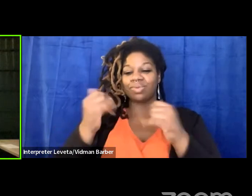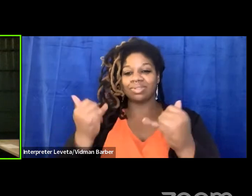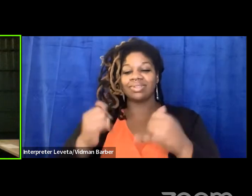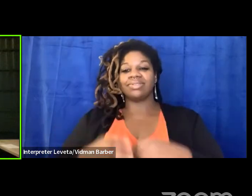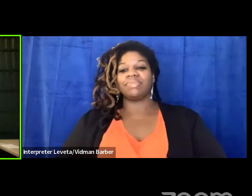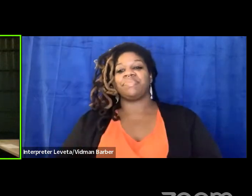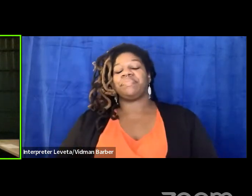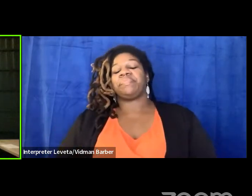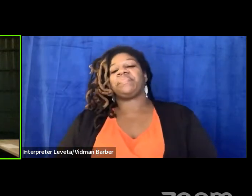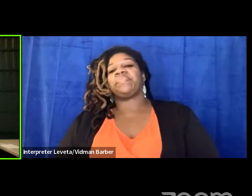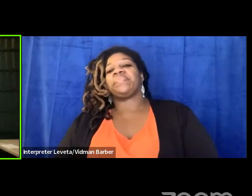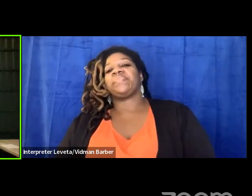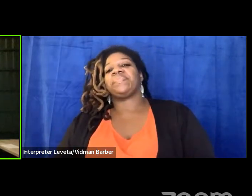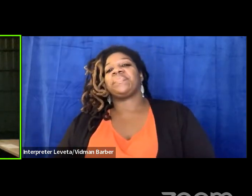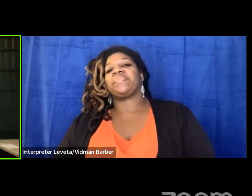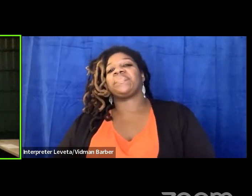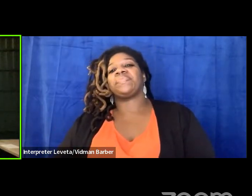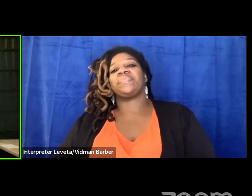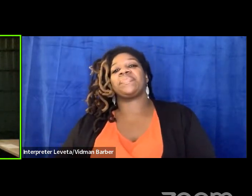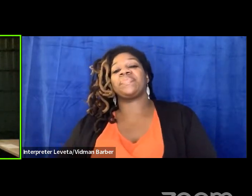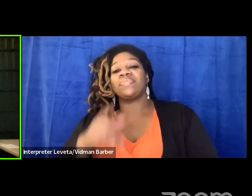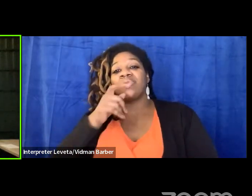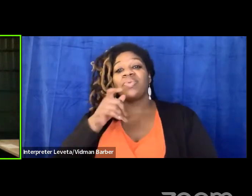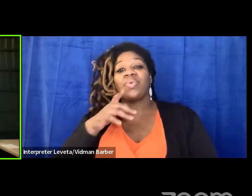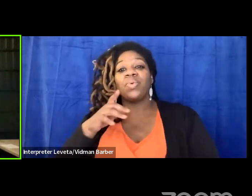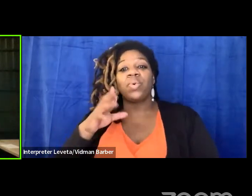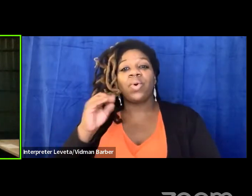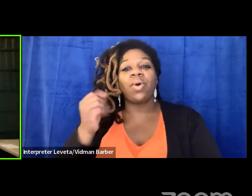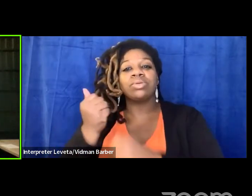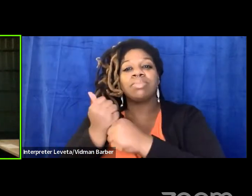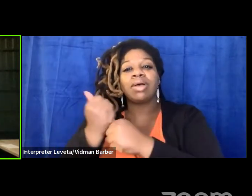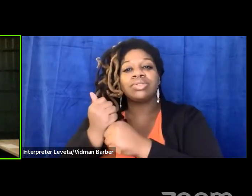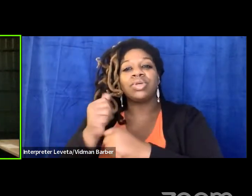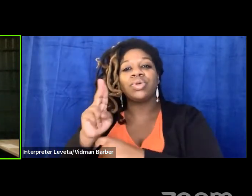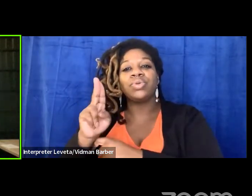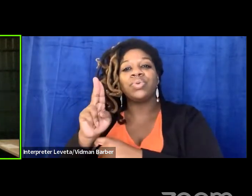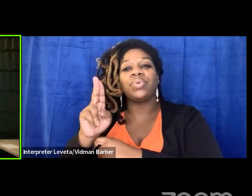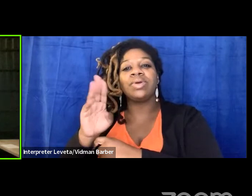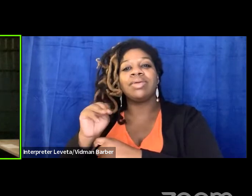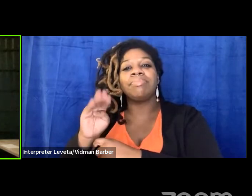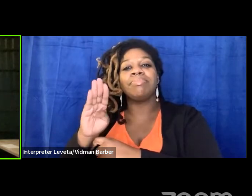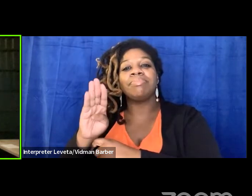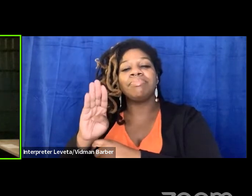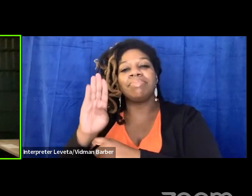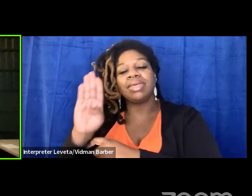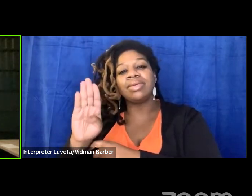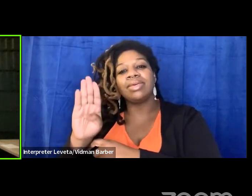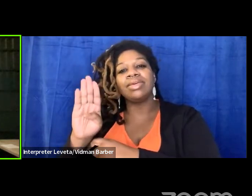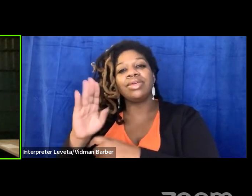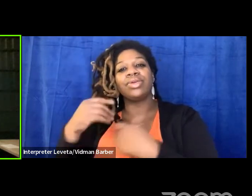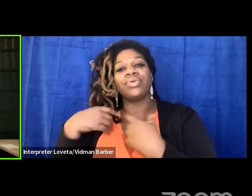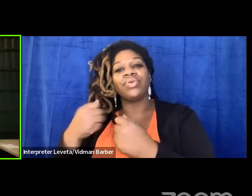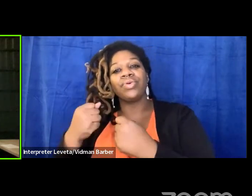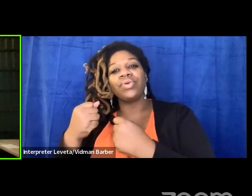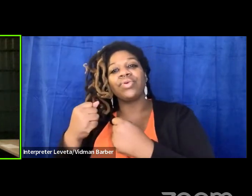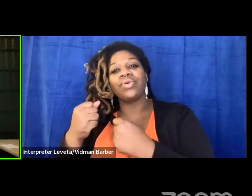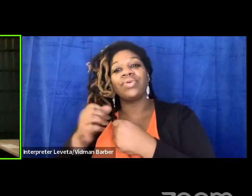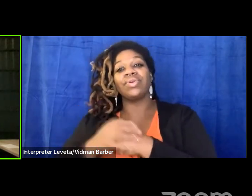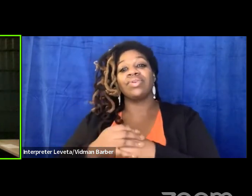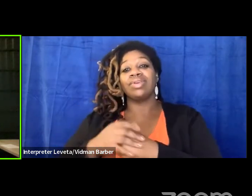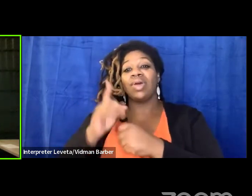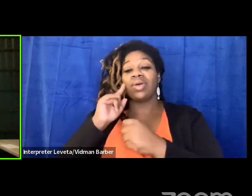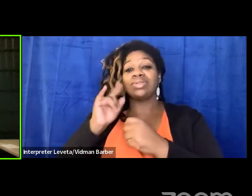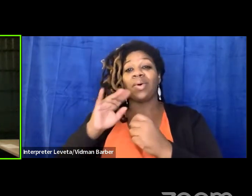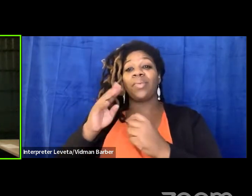this panel today is co-sponsored by UMB Cure, and as students will be inside the Zoom room. The event will be live streamed to our